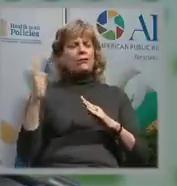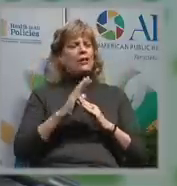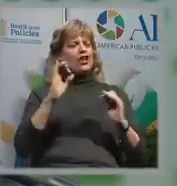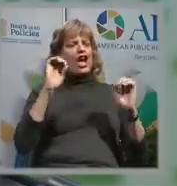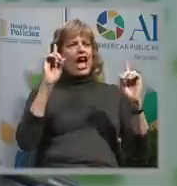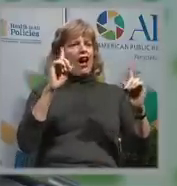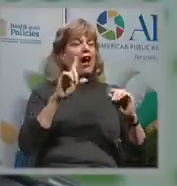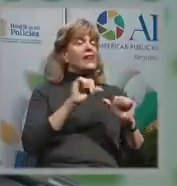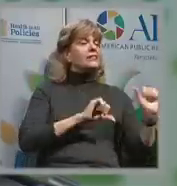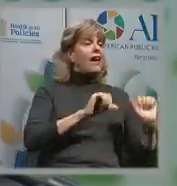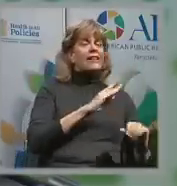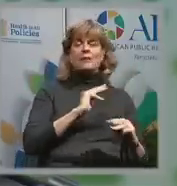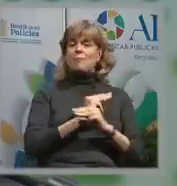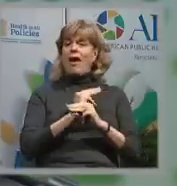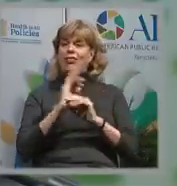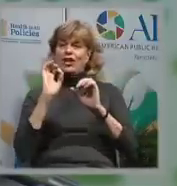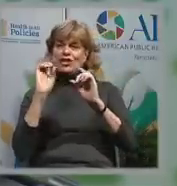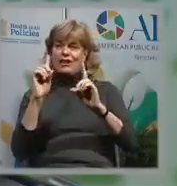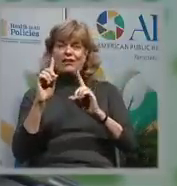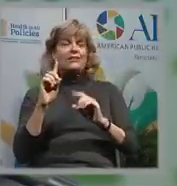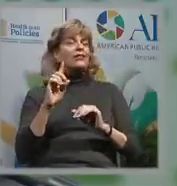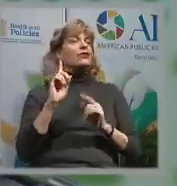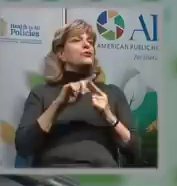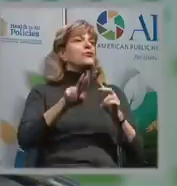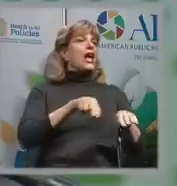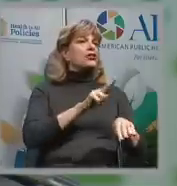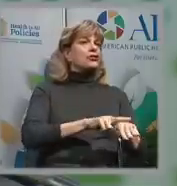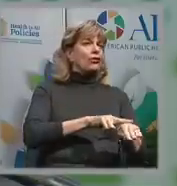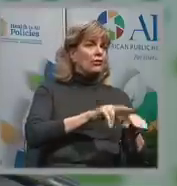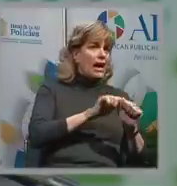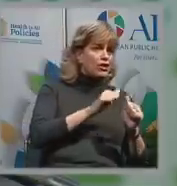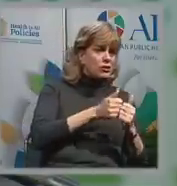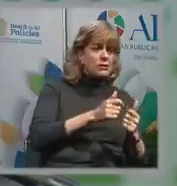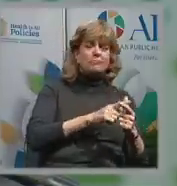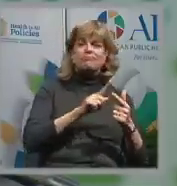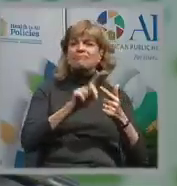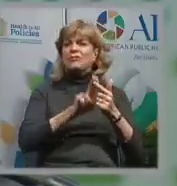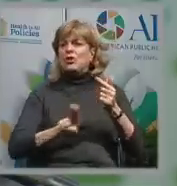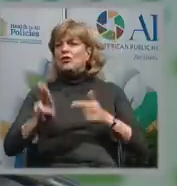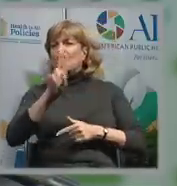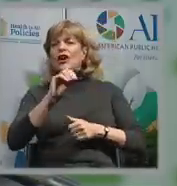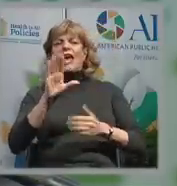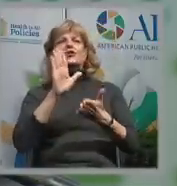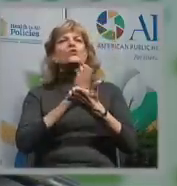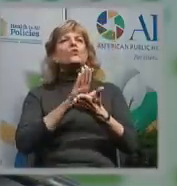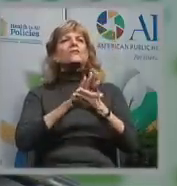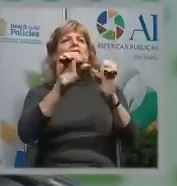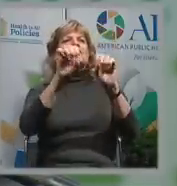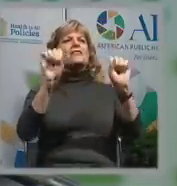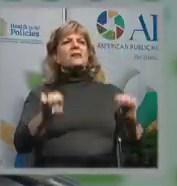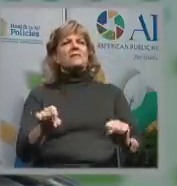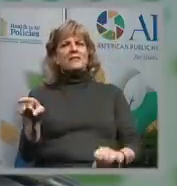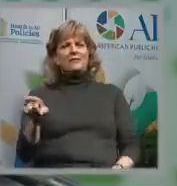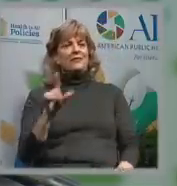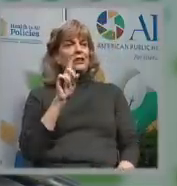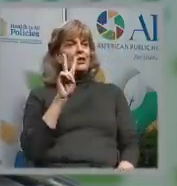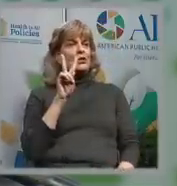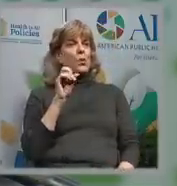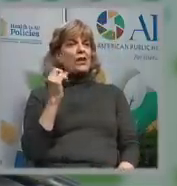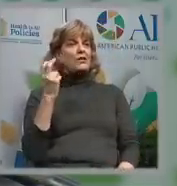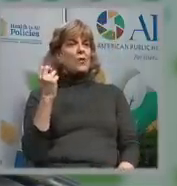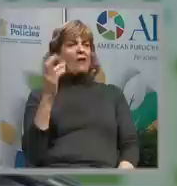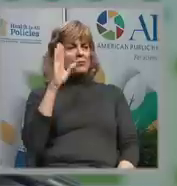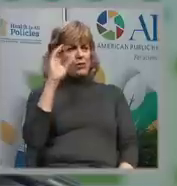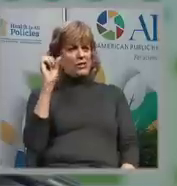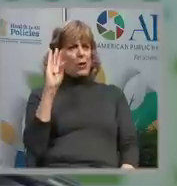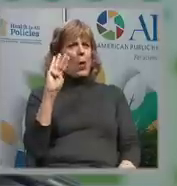math education to national agencies, universities, and school systems. In 2012, President